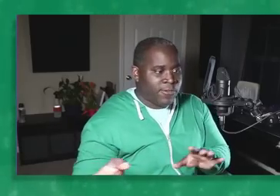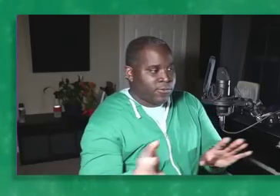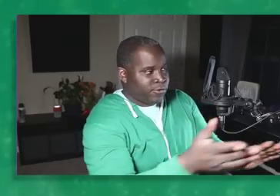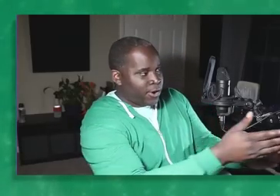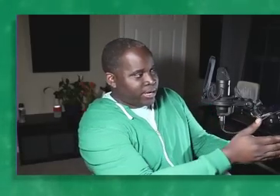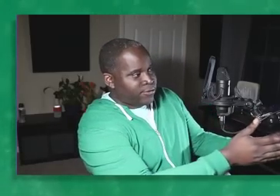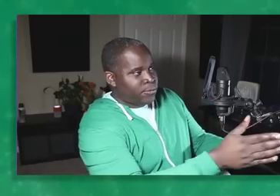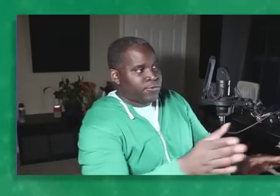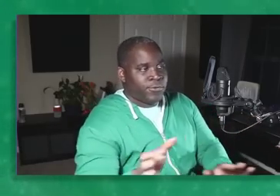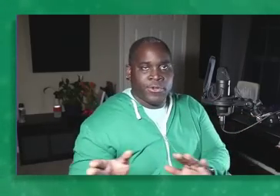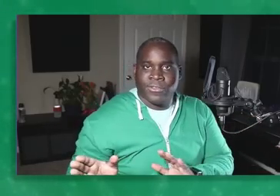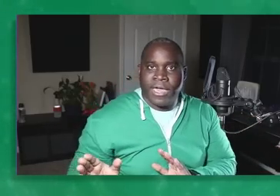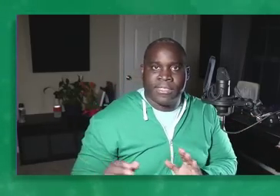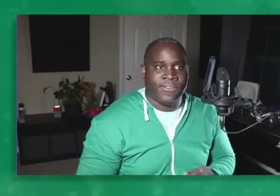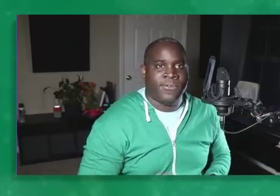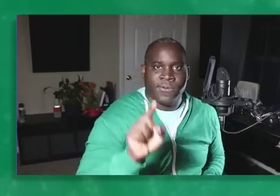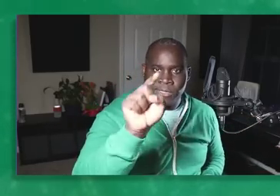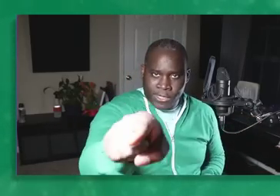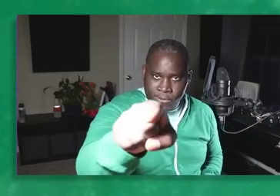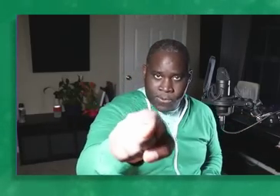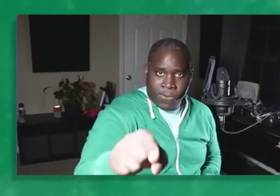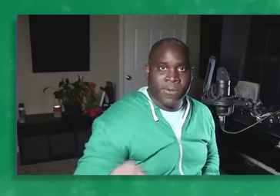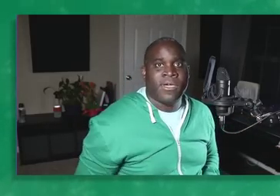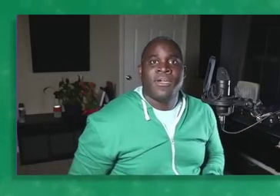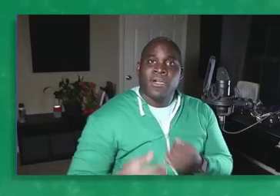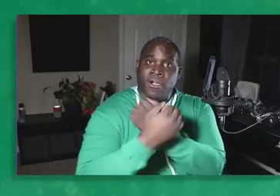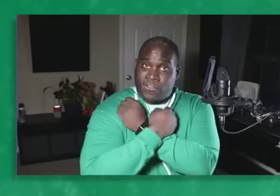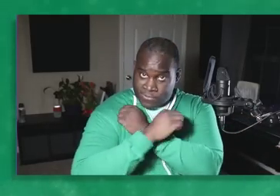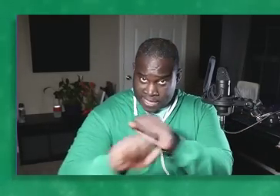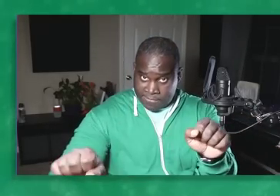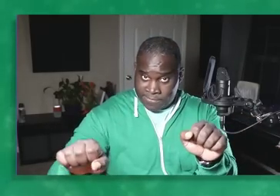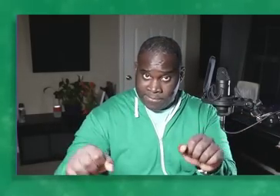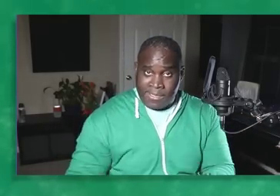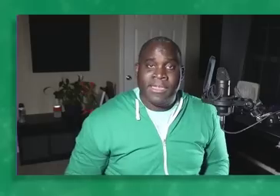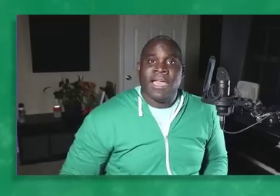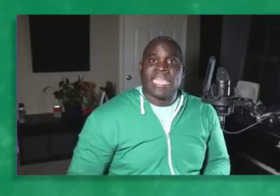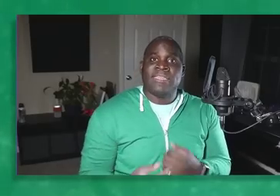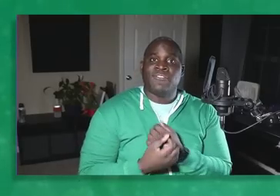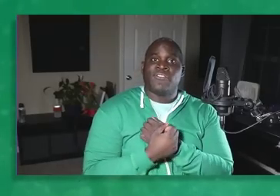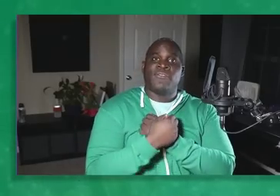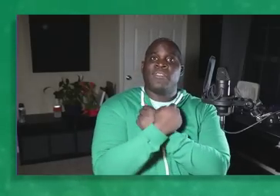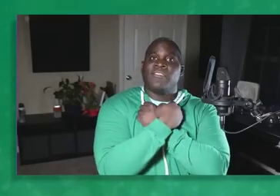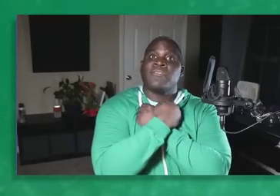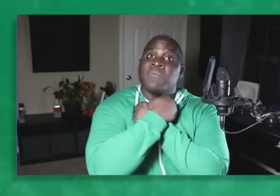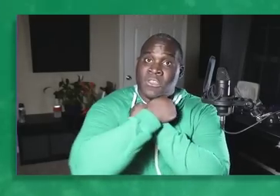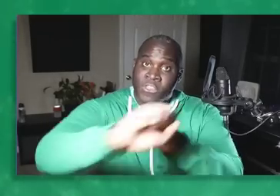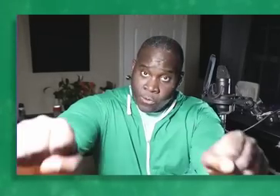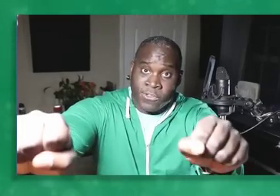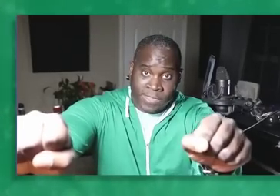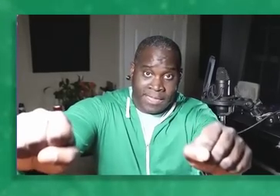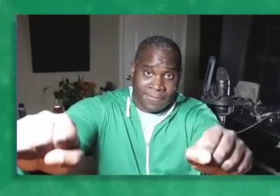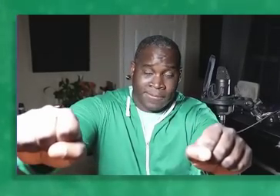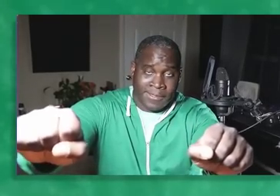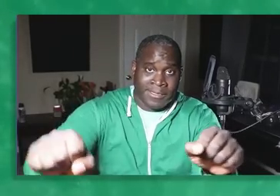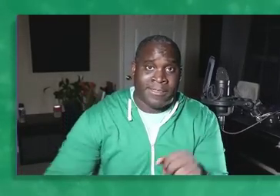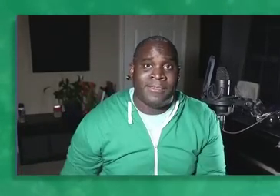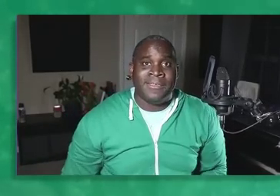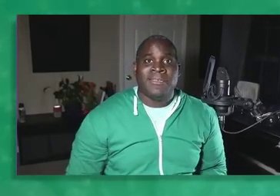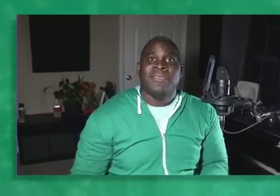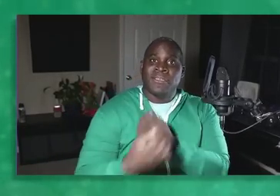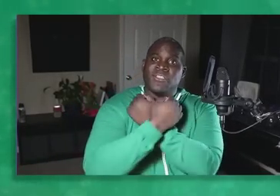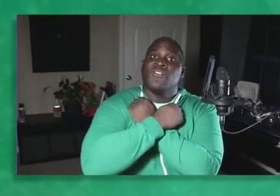very much targeted towards who you're talking to. So you are safe. I can even just do this.